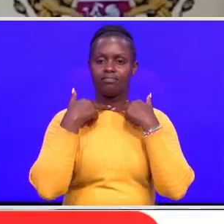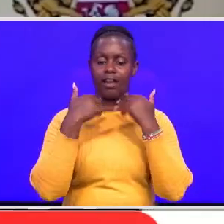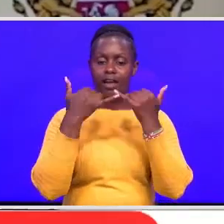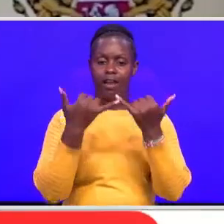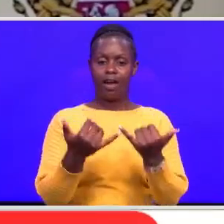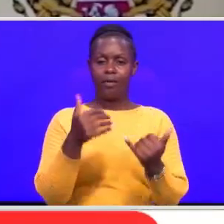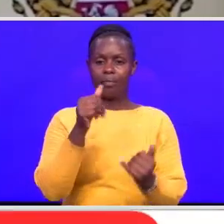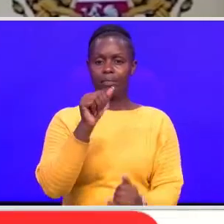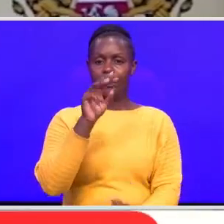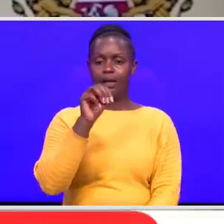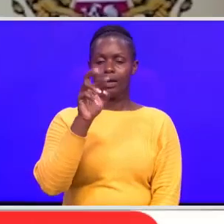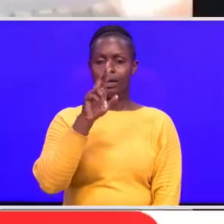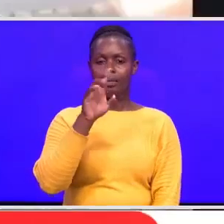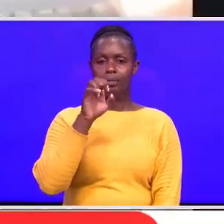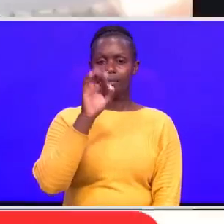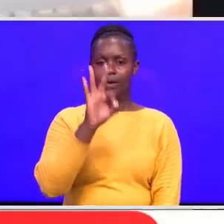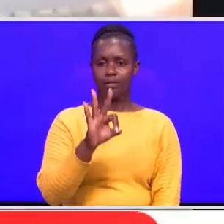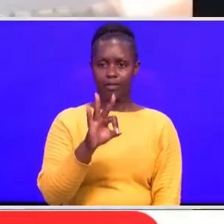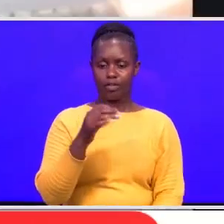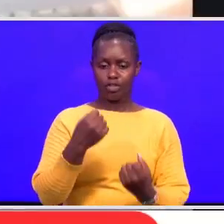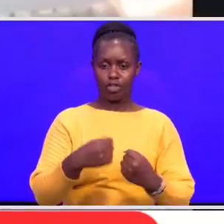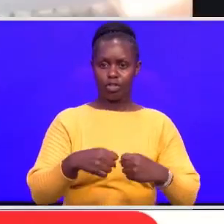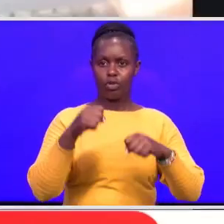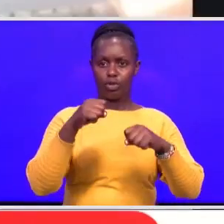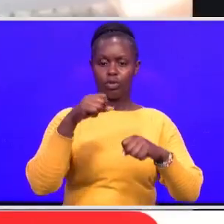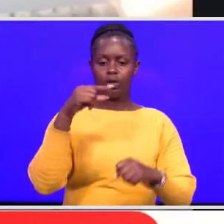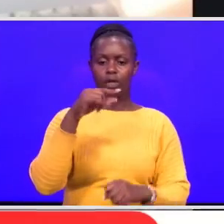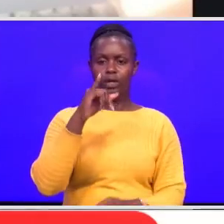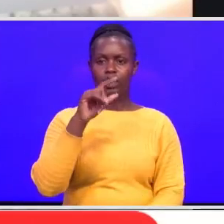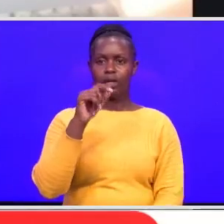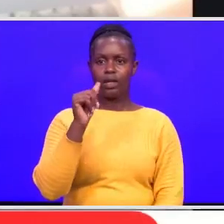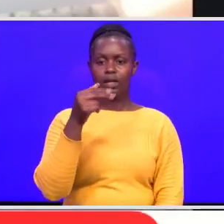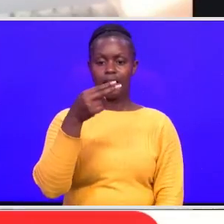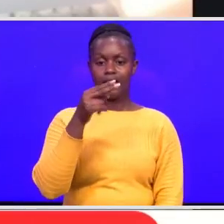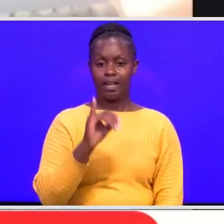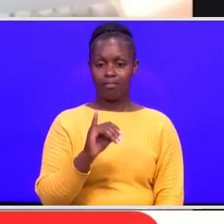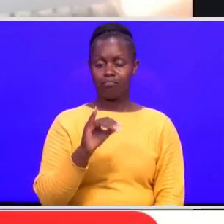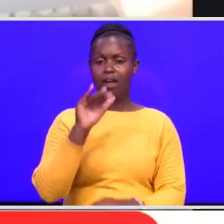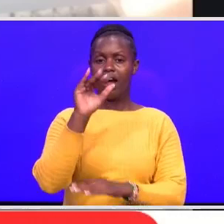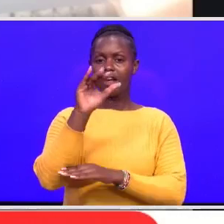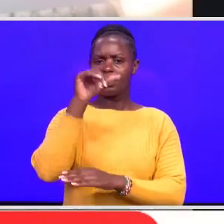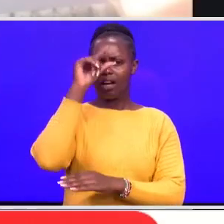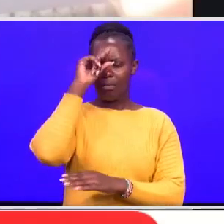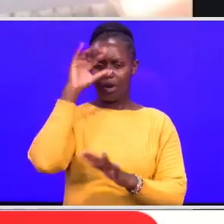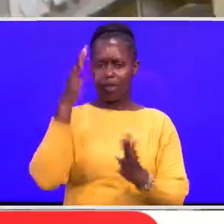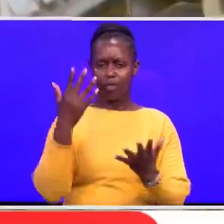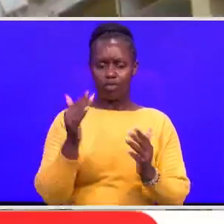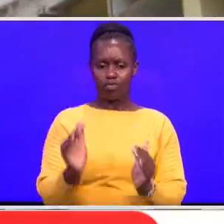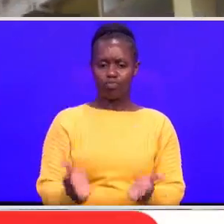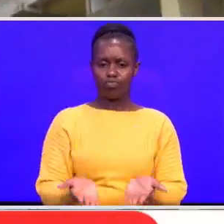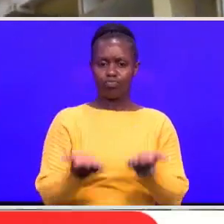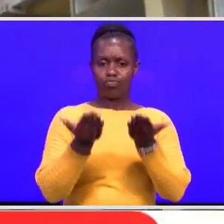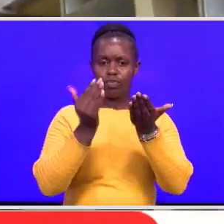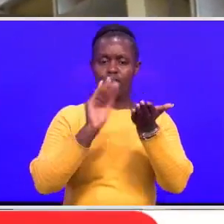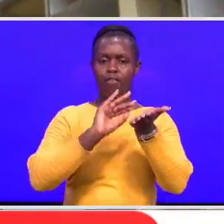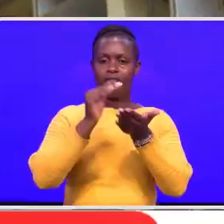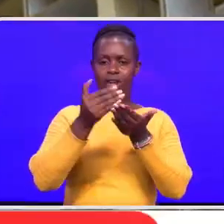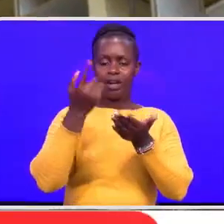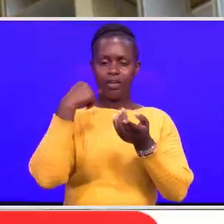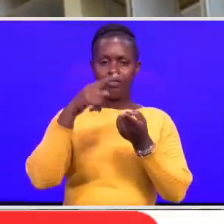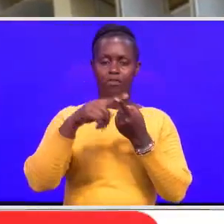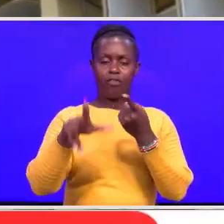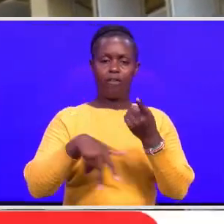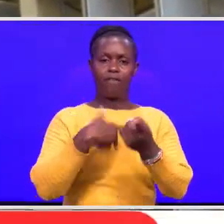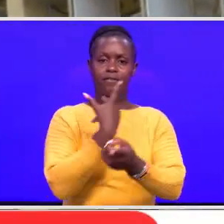AMREF Health Africa CEO Dr. Githinji Gitahi has urged the government to ring-fence funding for vaccine